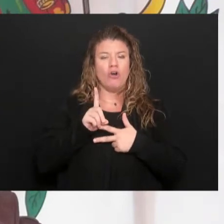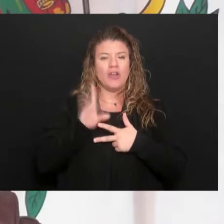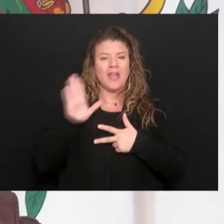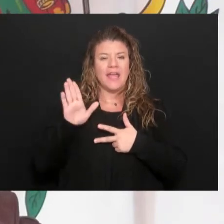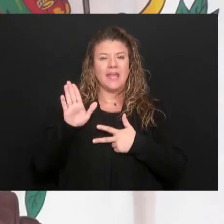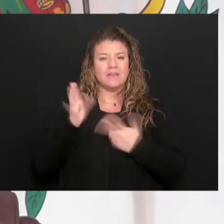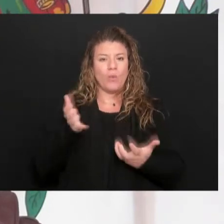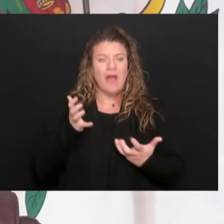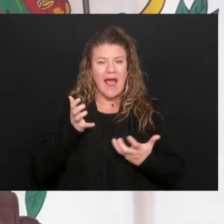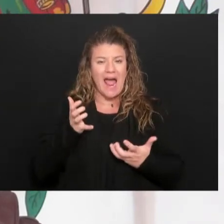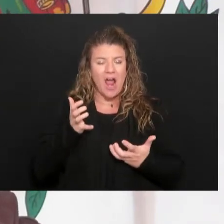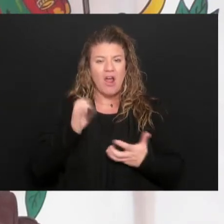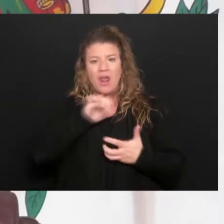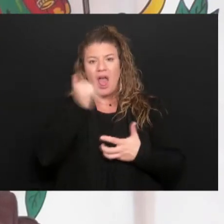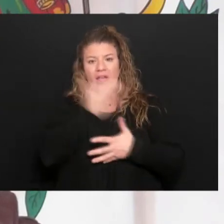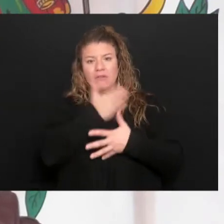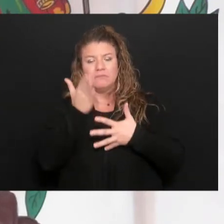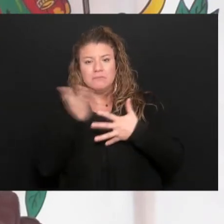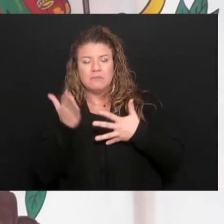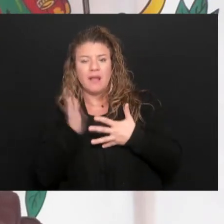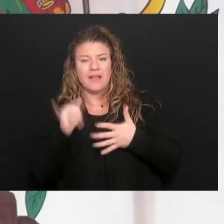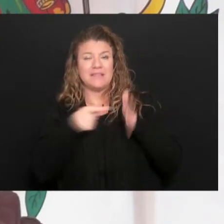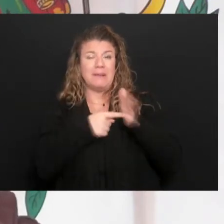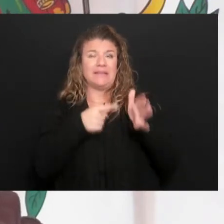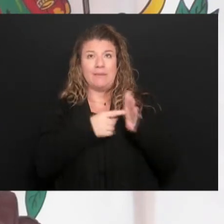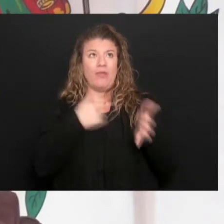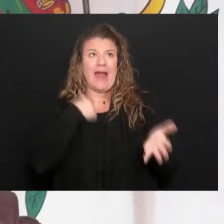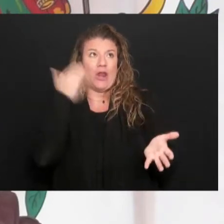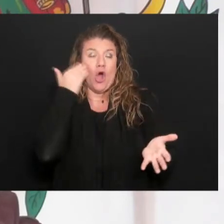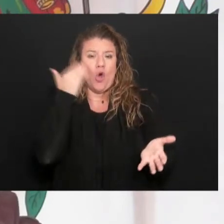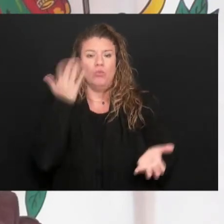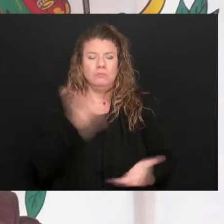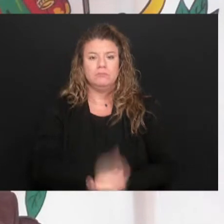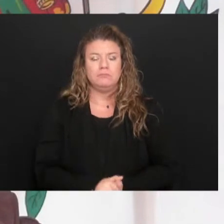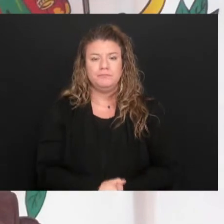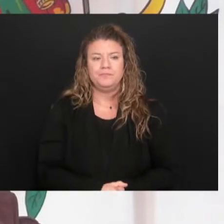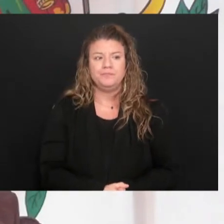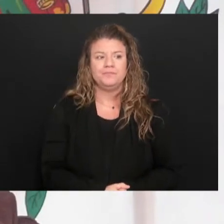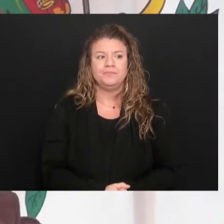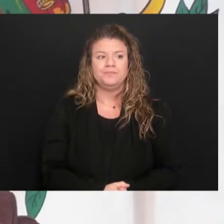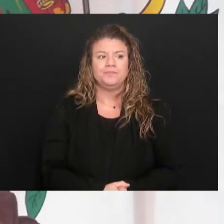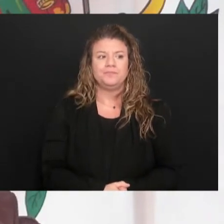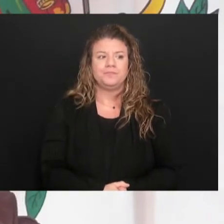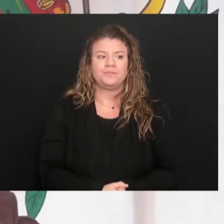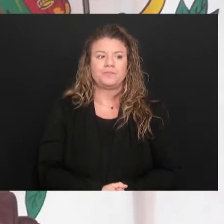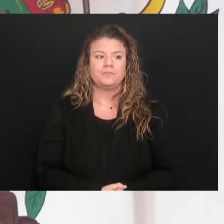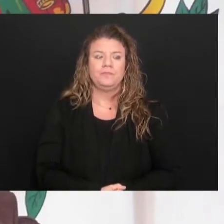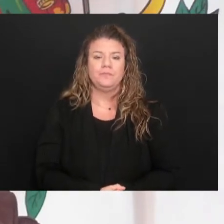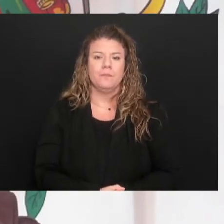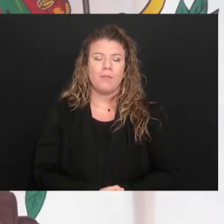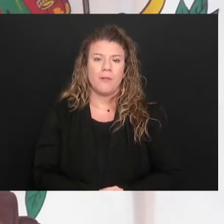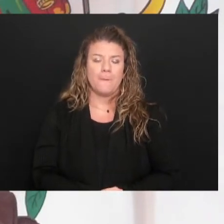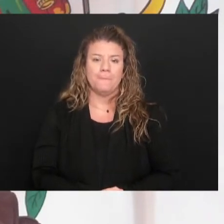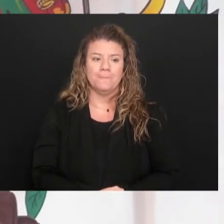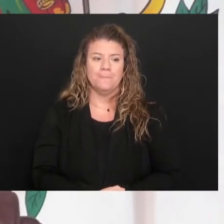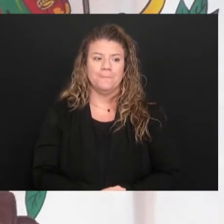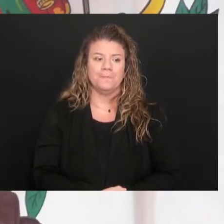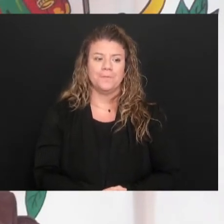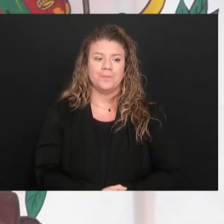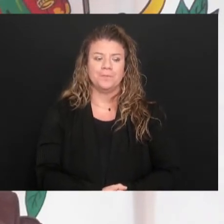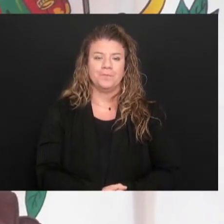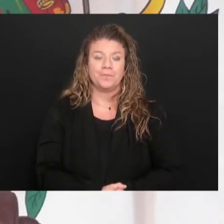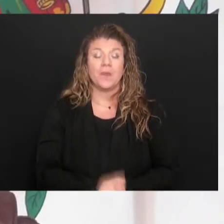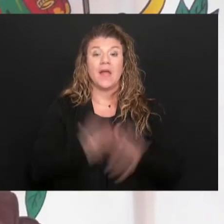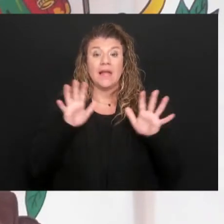officials. That's the first example that comes to mind. Okay, well, let me just say, from